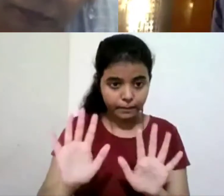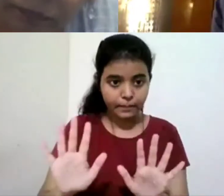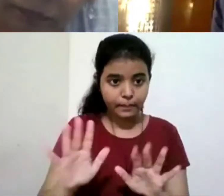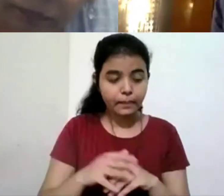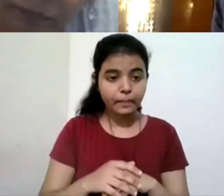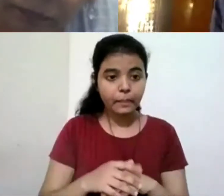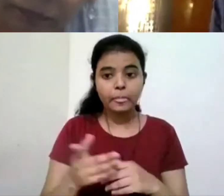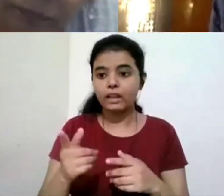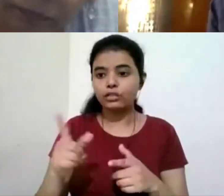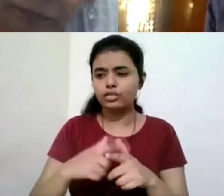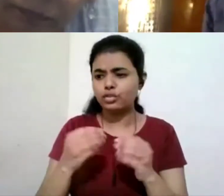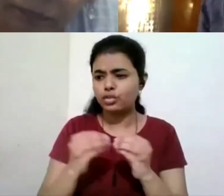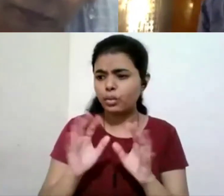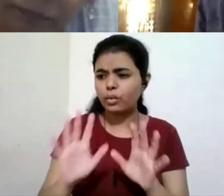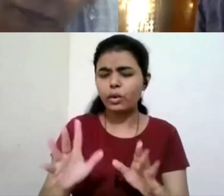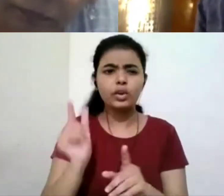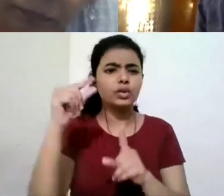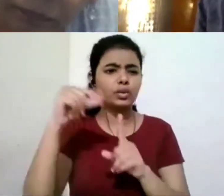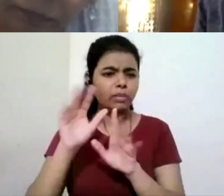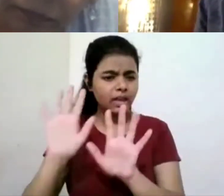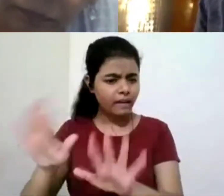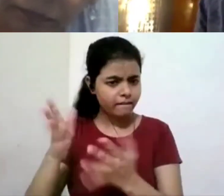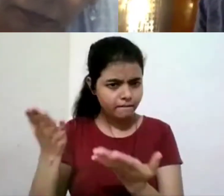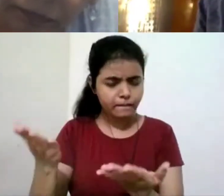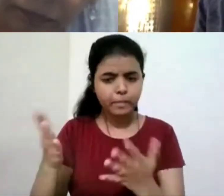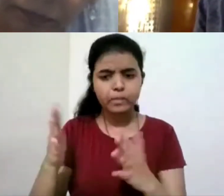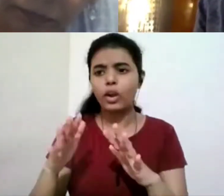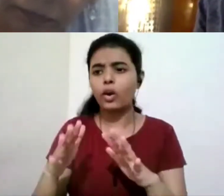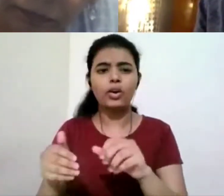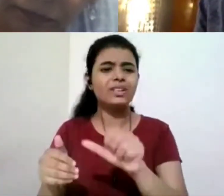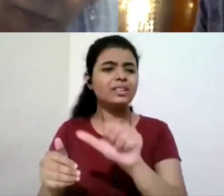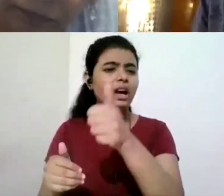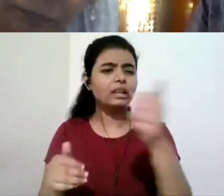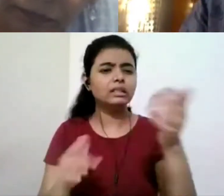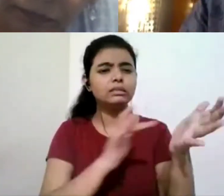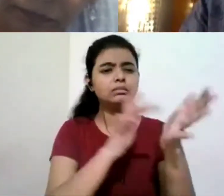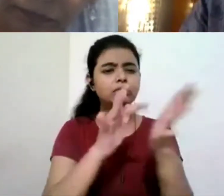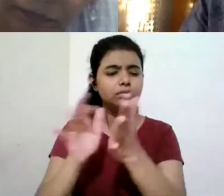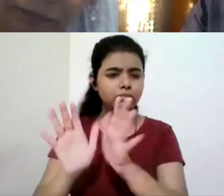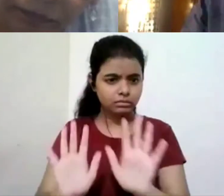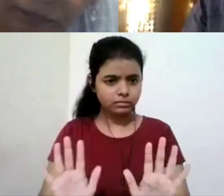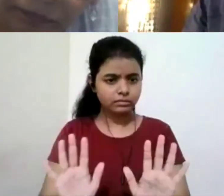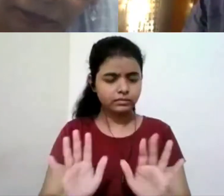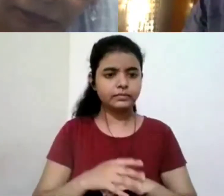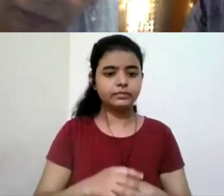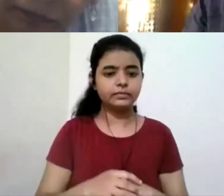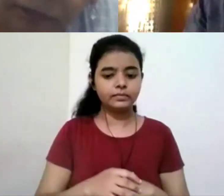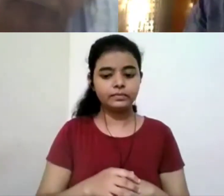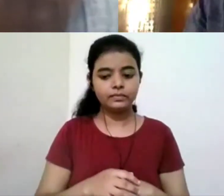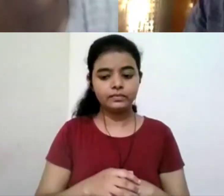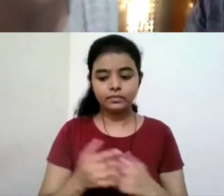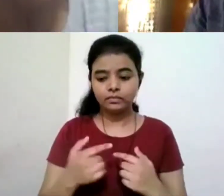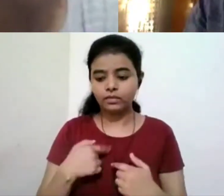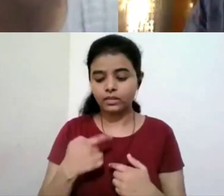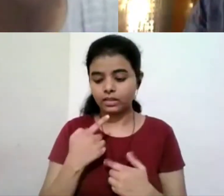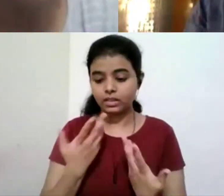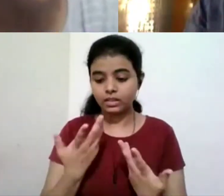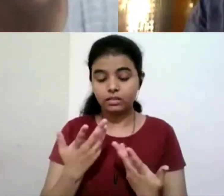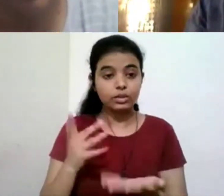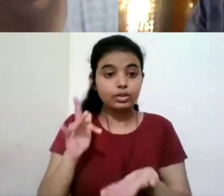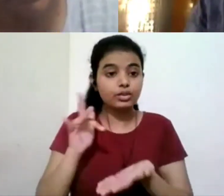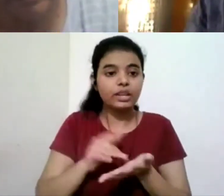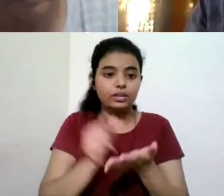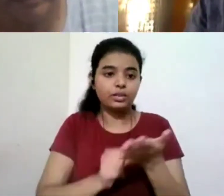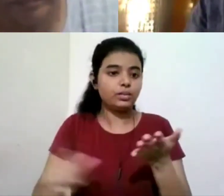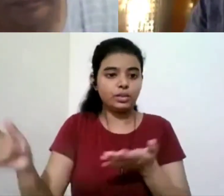job advertisement in Uttar Pradesh or other state, or I am not talking about central